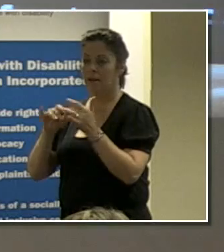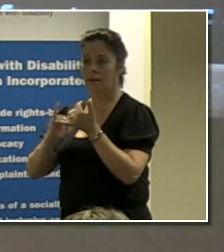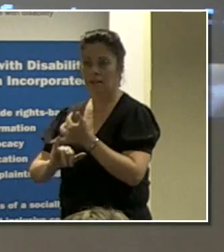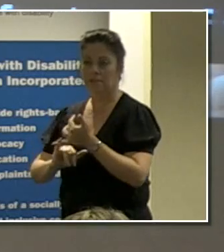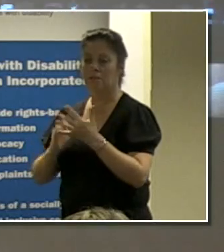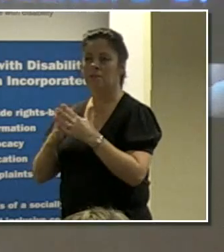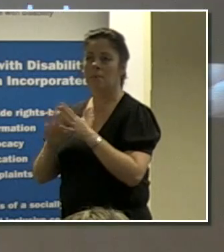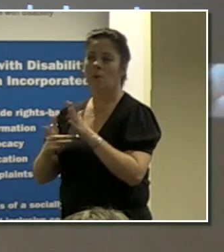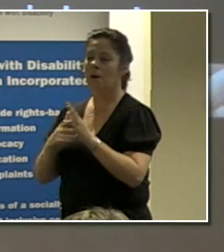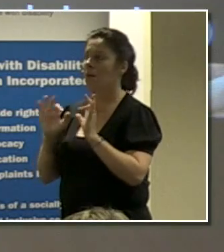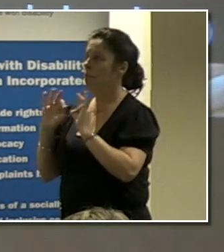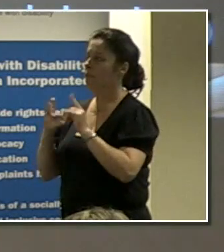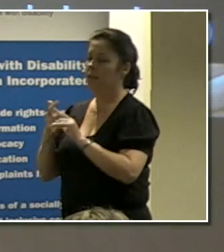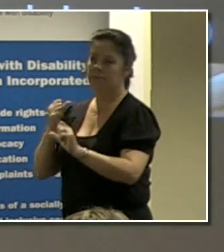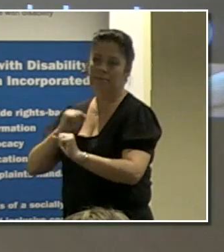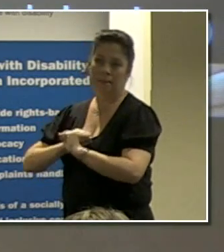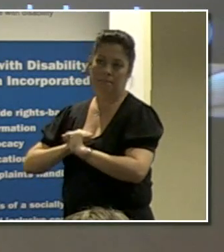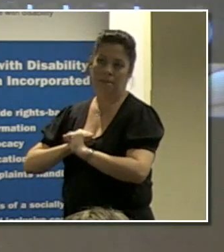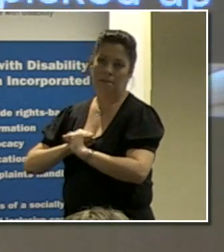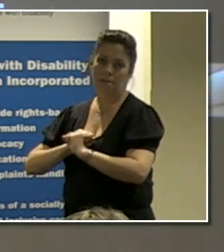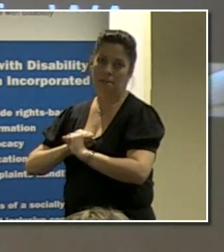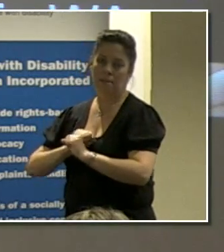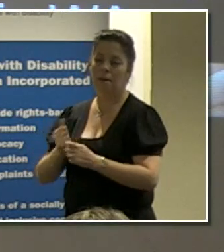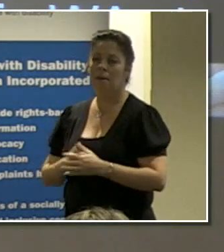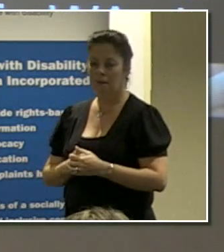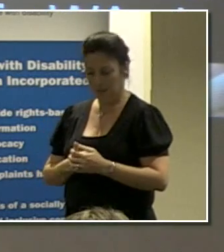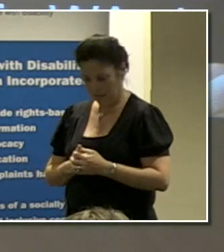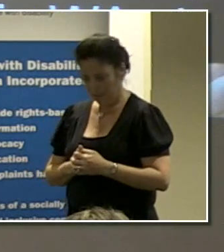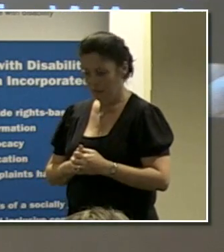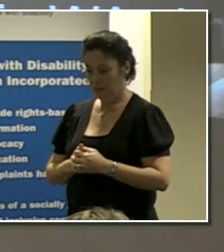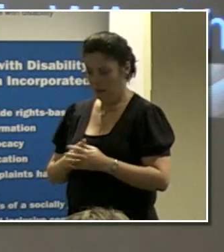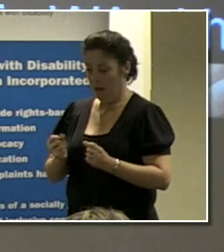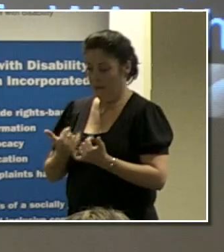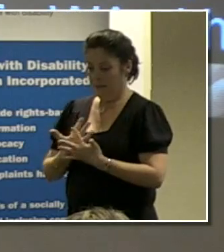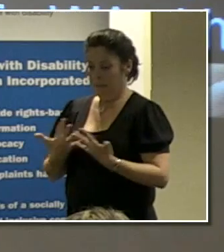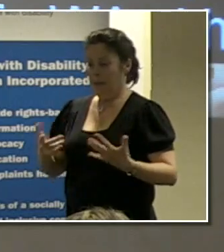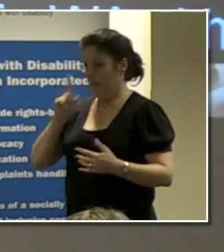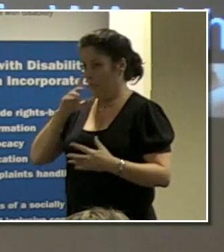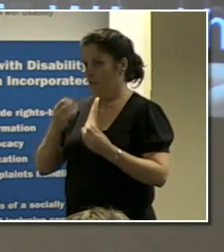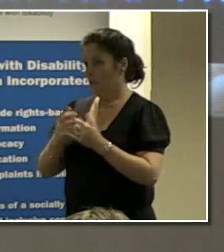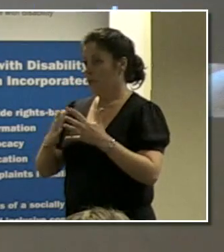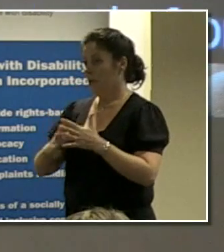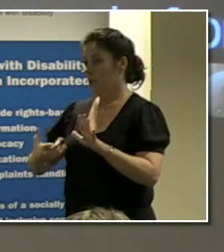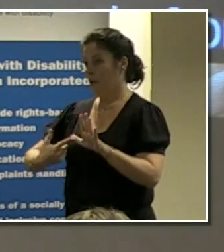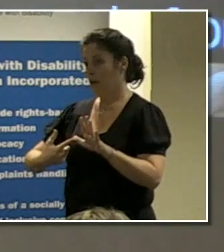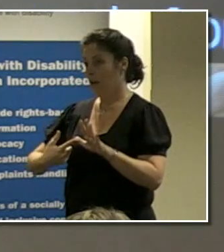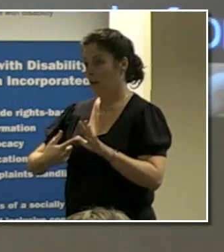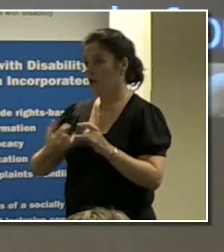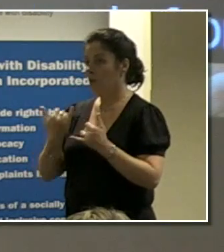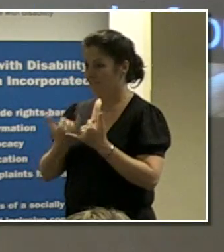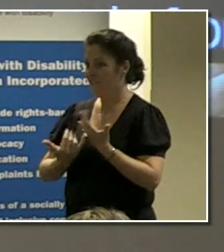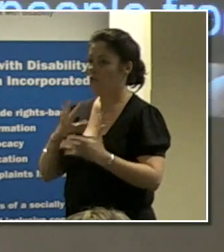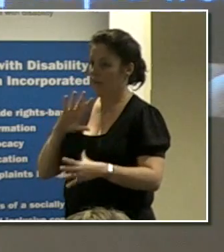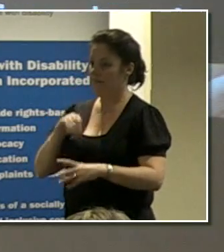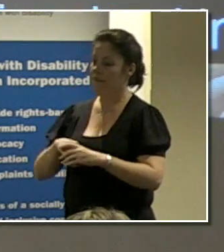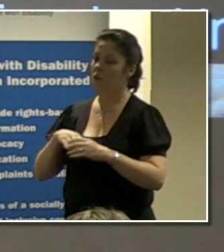in WA. I have quite a lot of people from WA who are heavily involved in the design